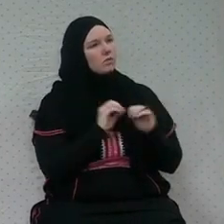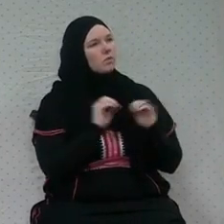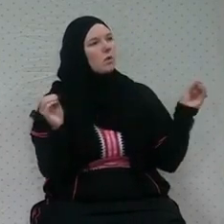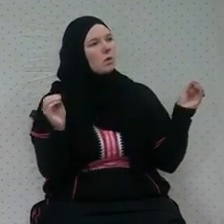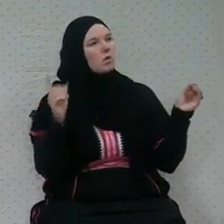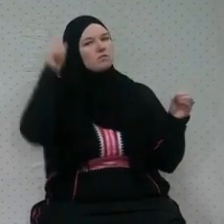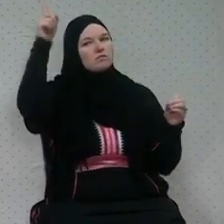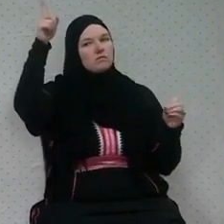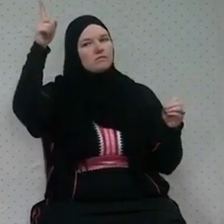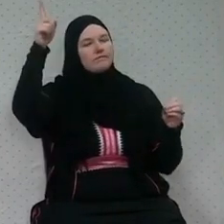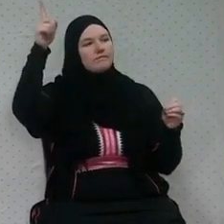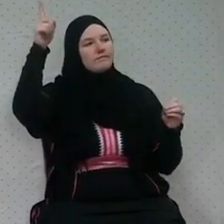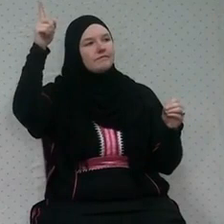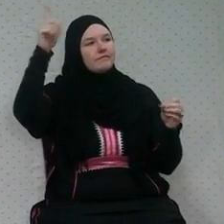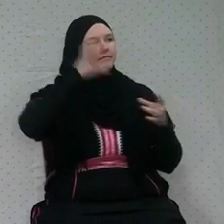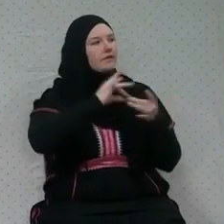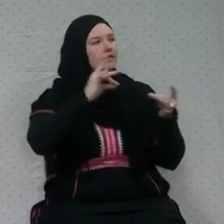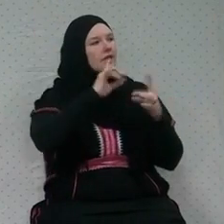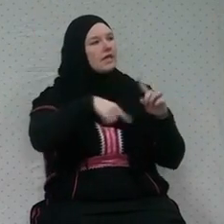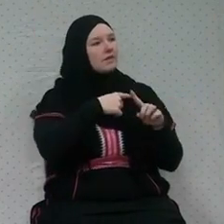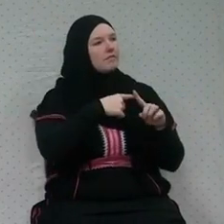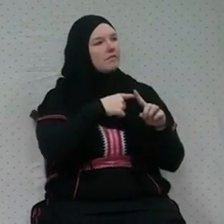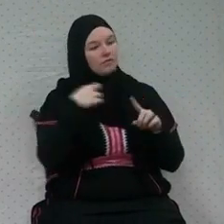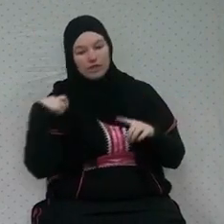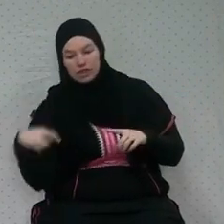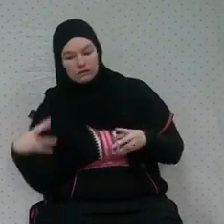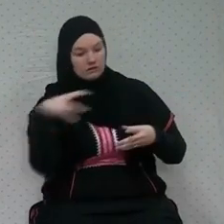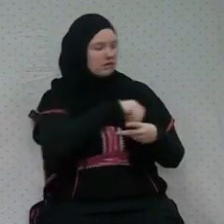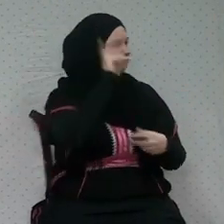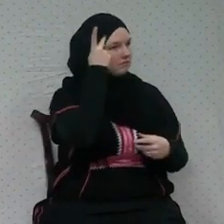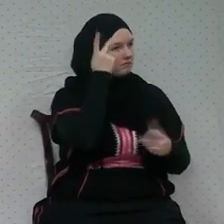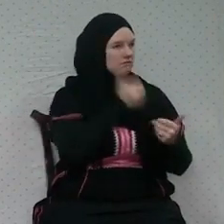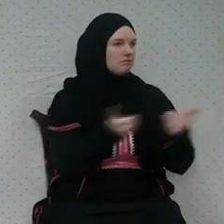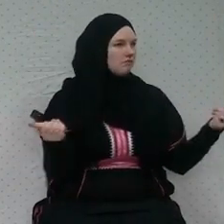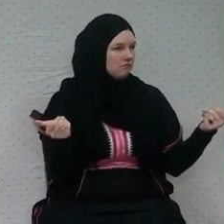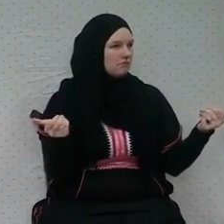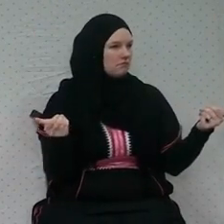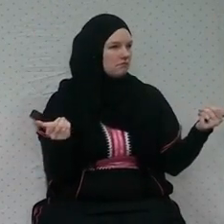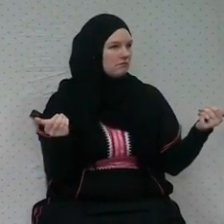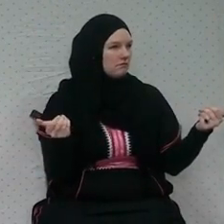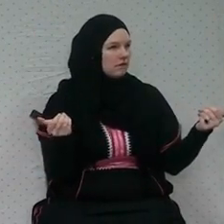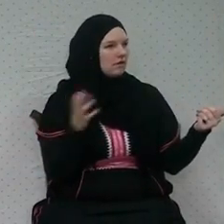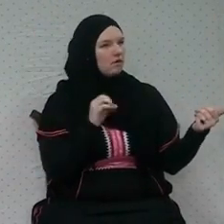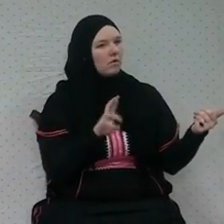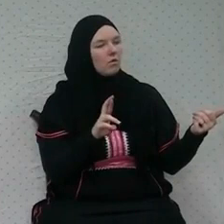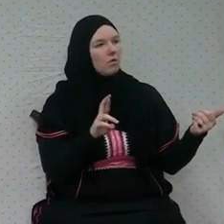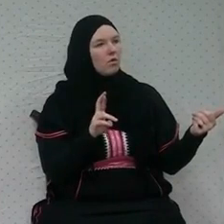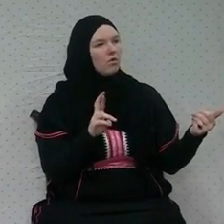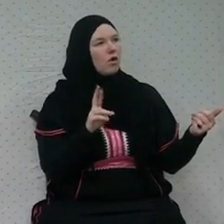say for religion in matters of politics, and there should be no say for politicians in matters of